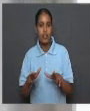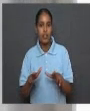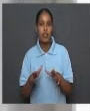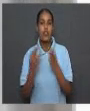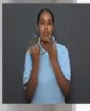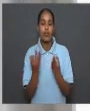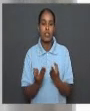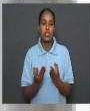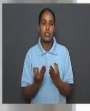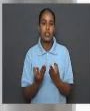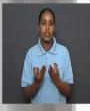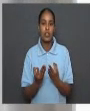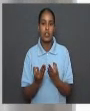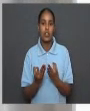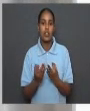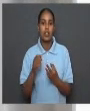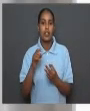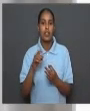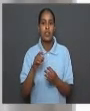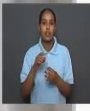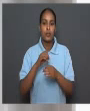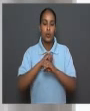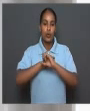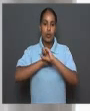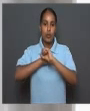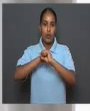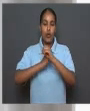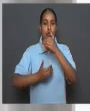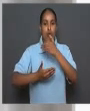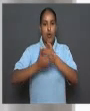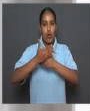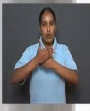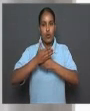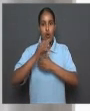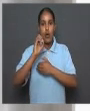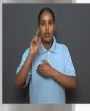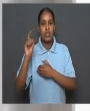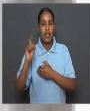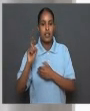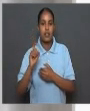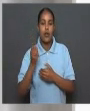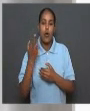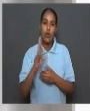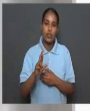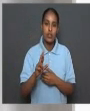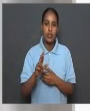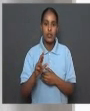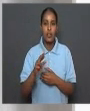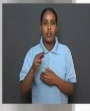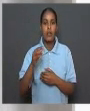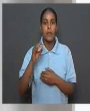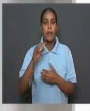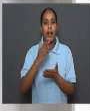the formation of a thin protective coating of oxide, or a